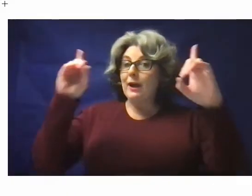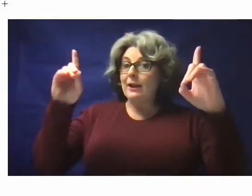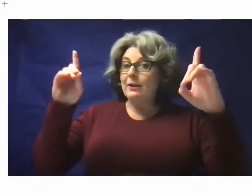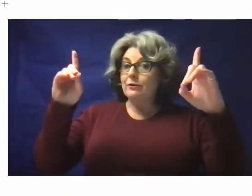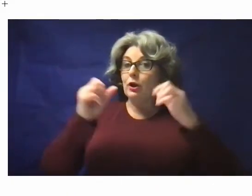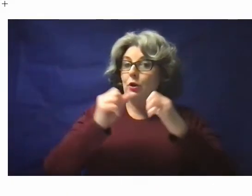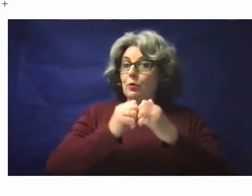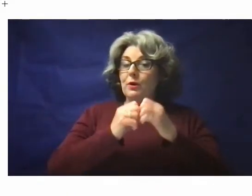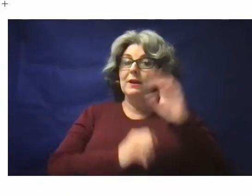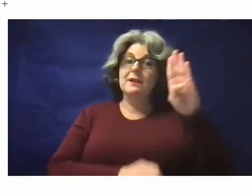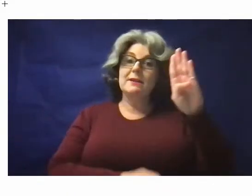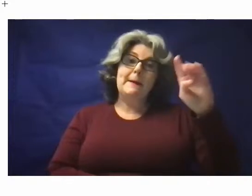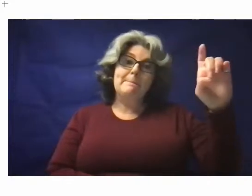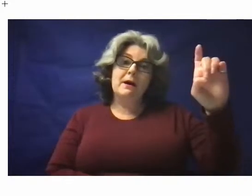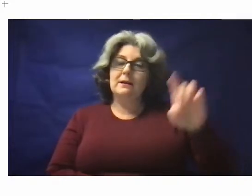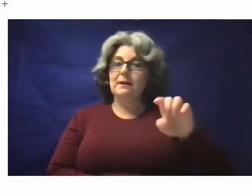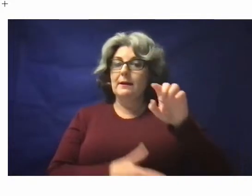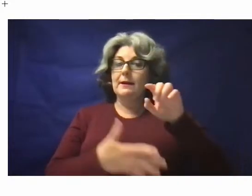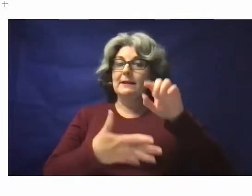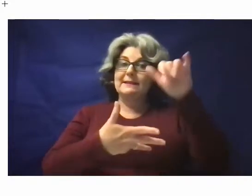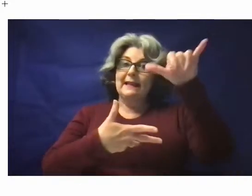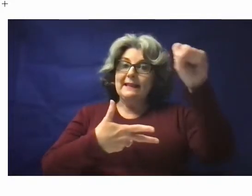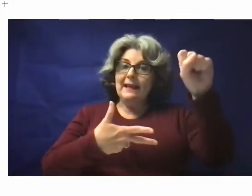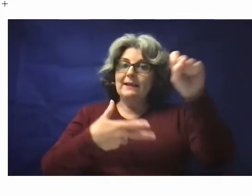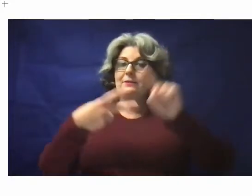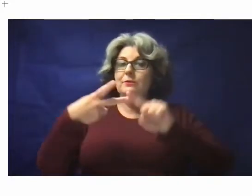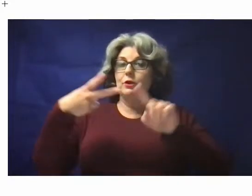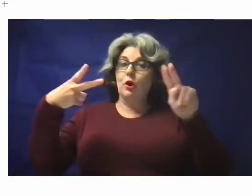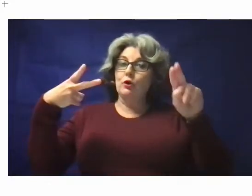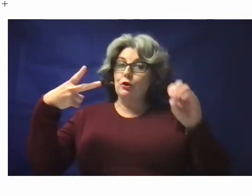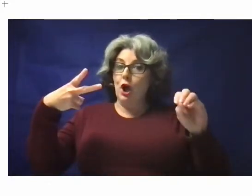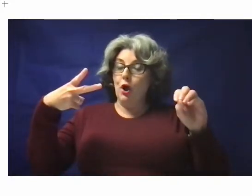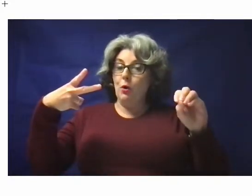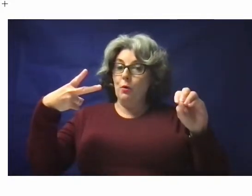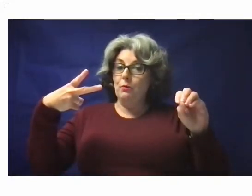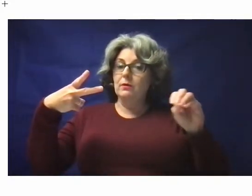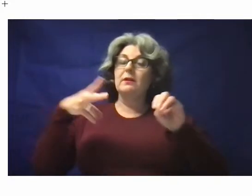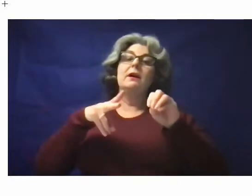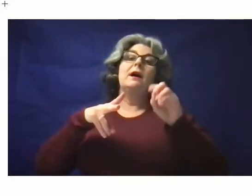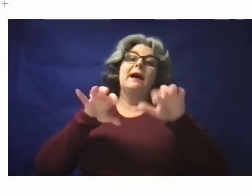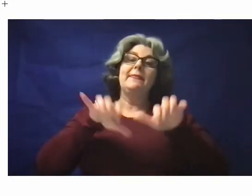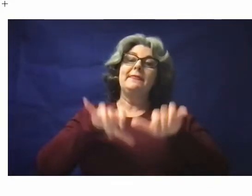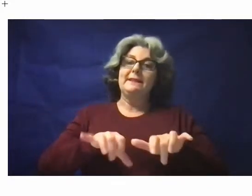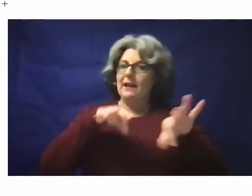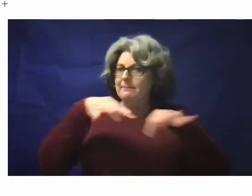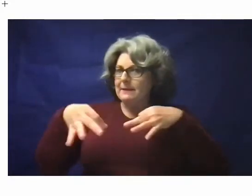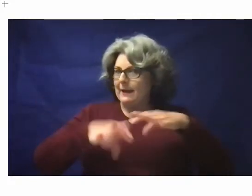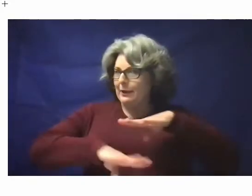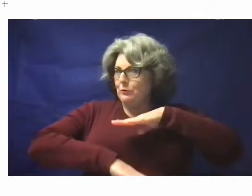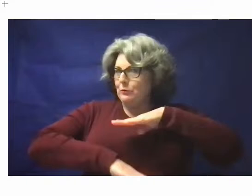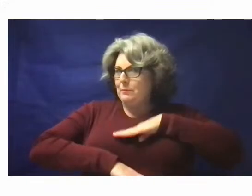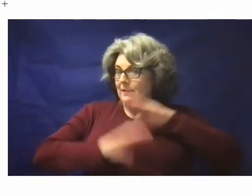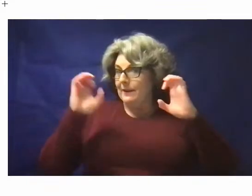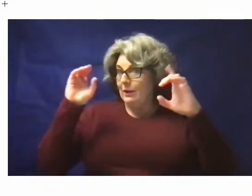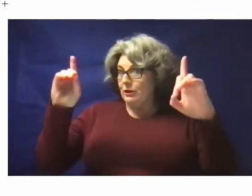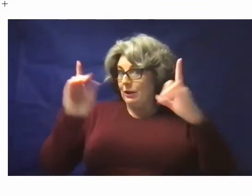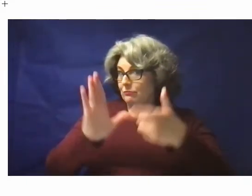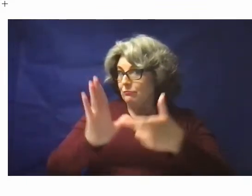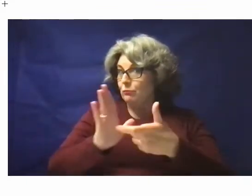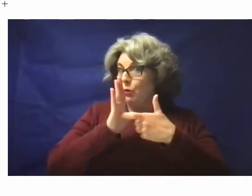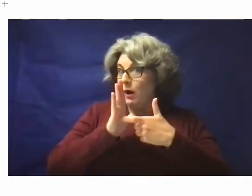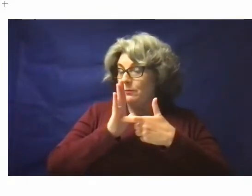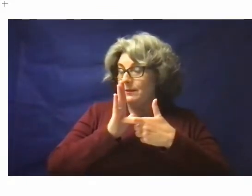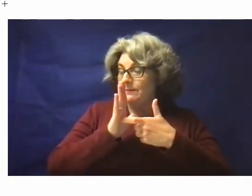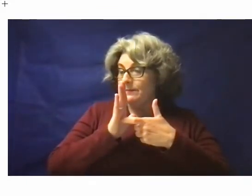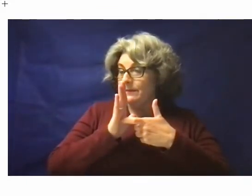asking you to select yes or no, and another box for you to type in to explain how you meet the educational requirement by